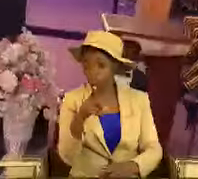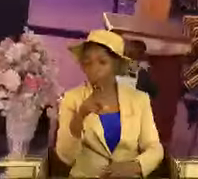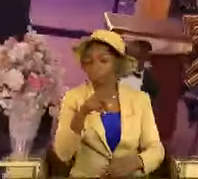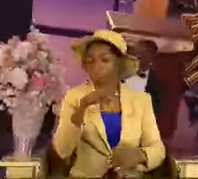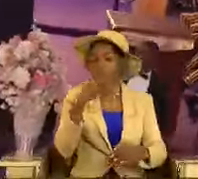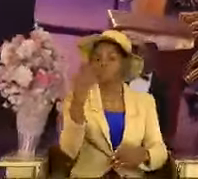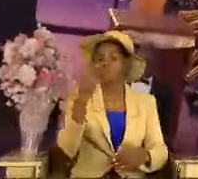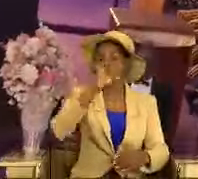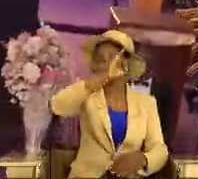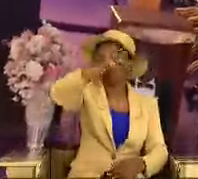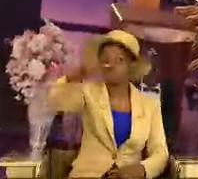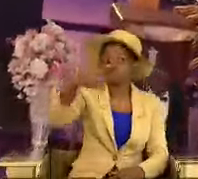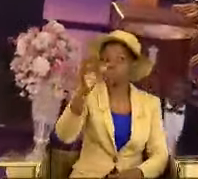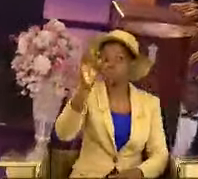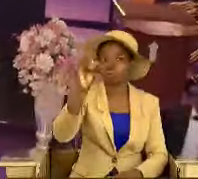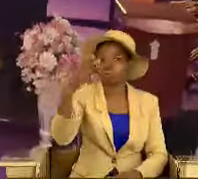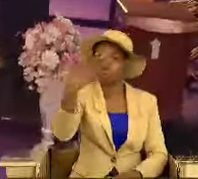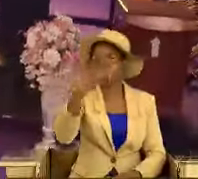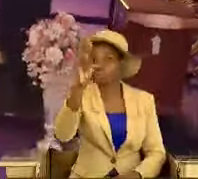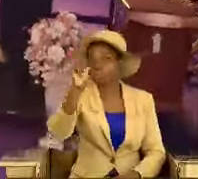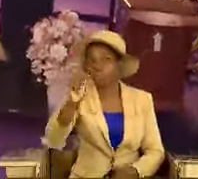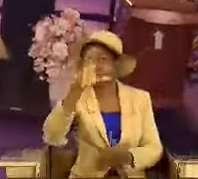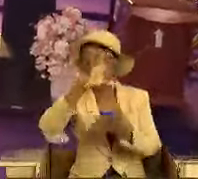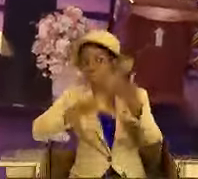there John